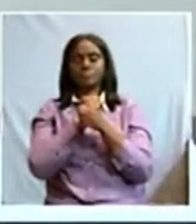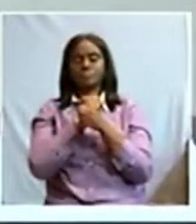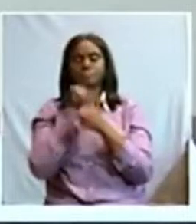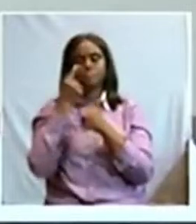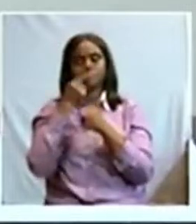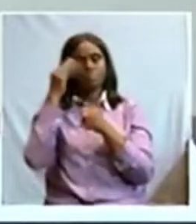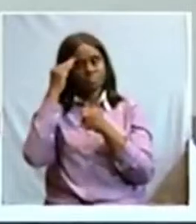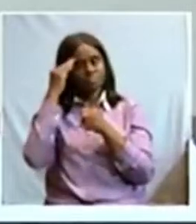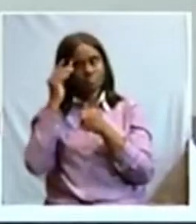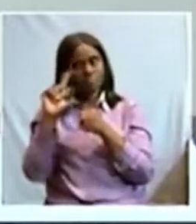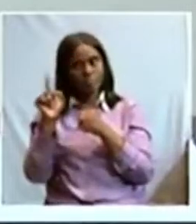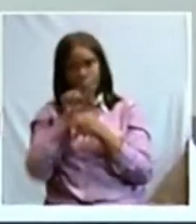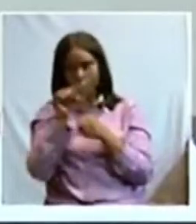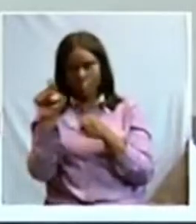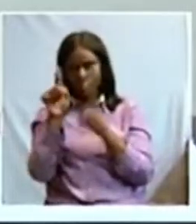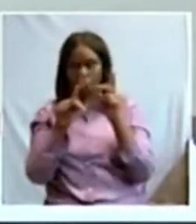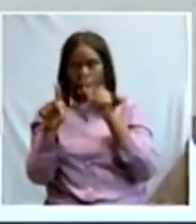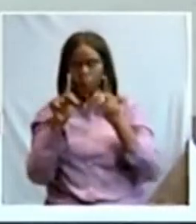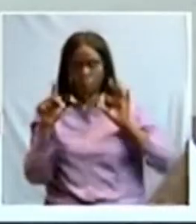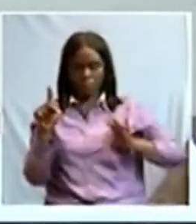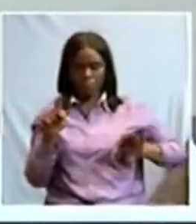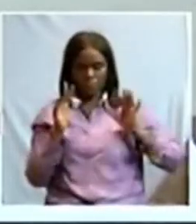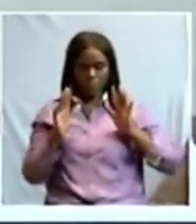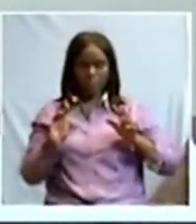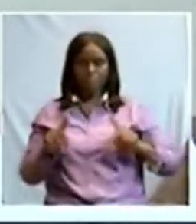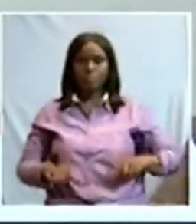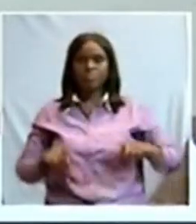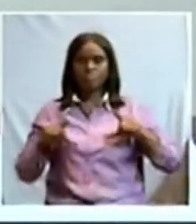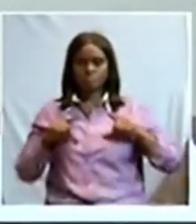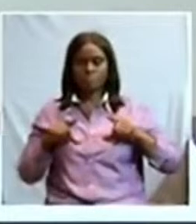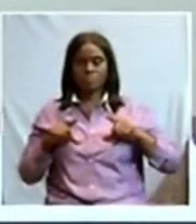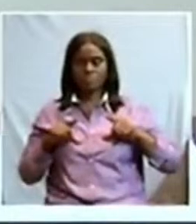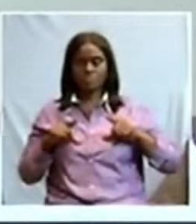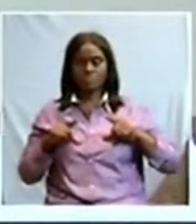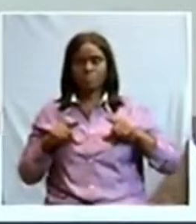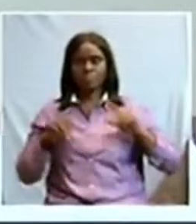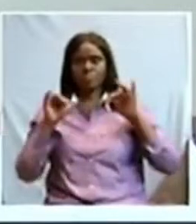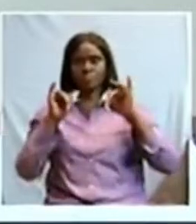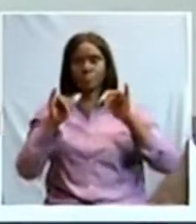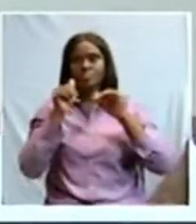Who knows where these beneficiaries live?